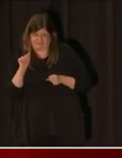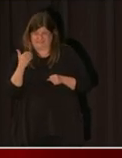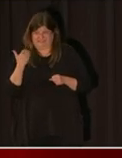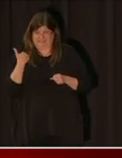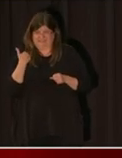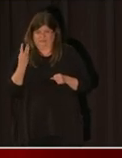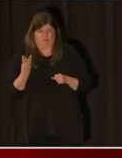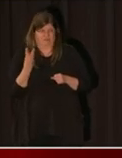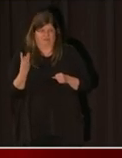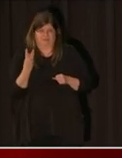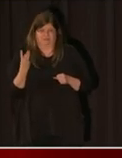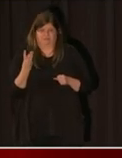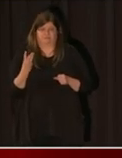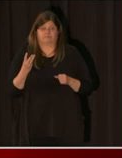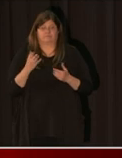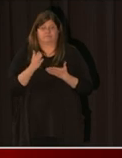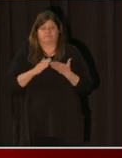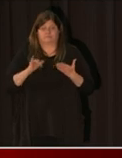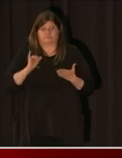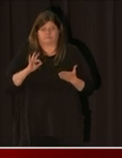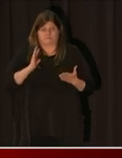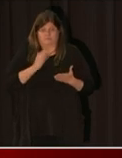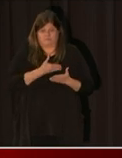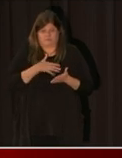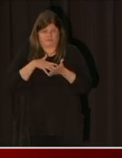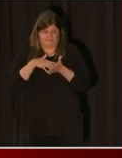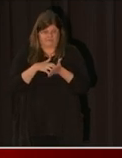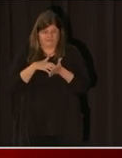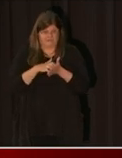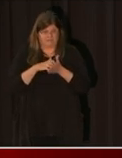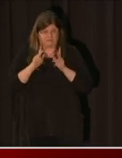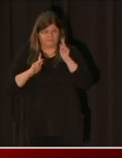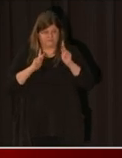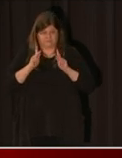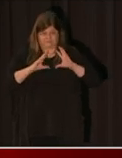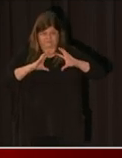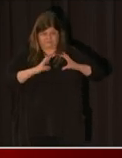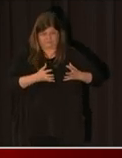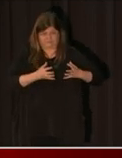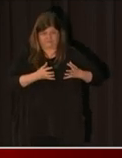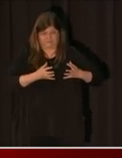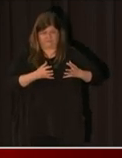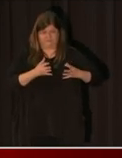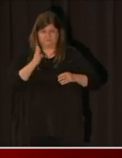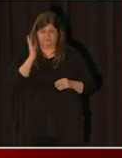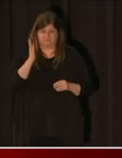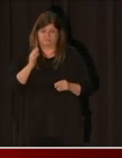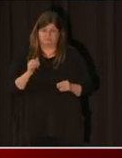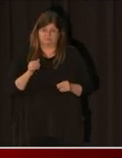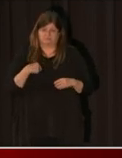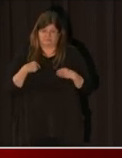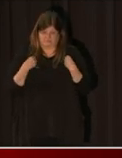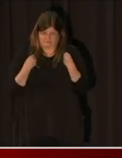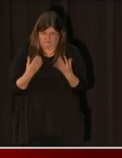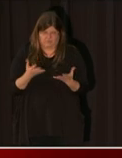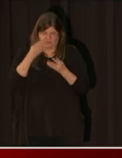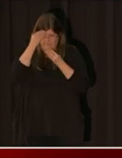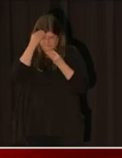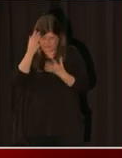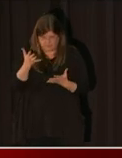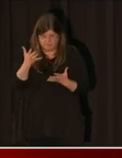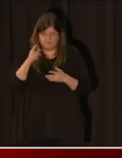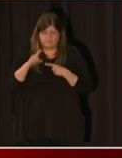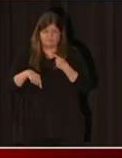vulnerable populations presentation, I shared with you some information on how our modified